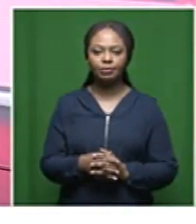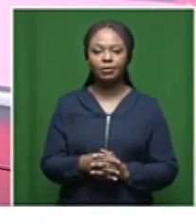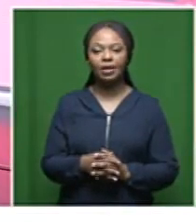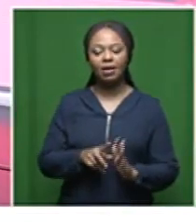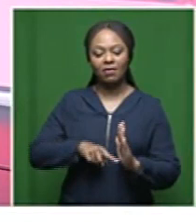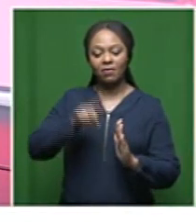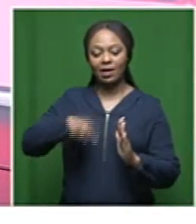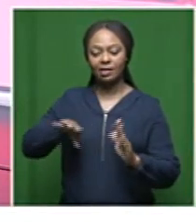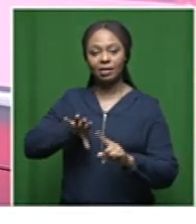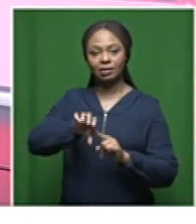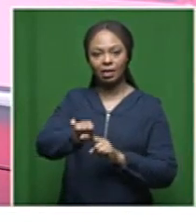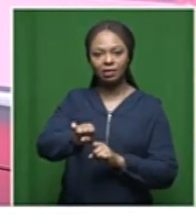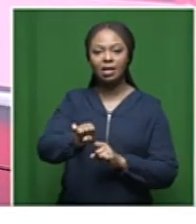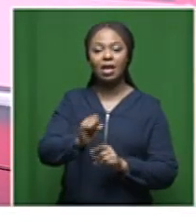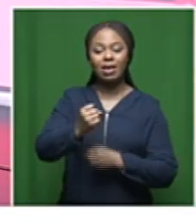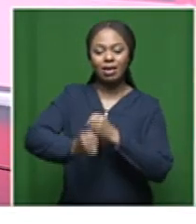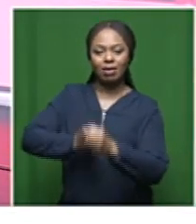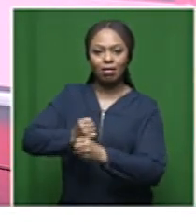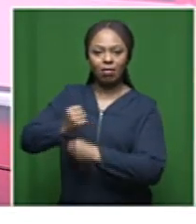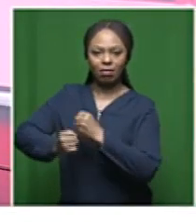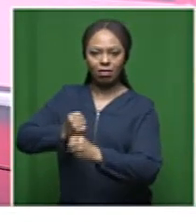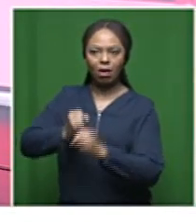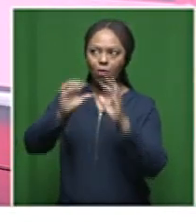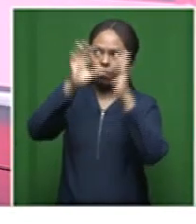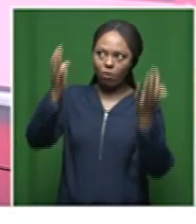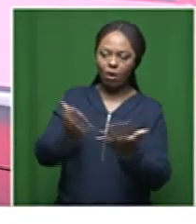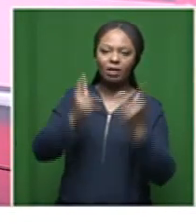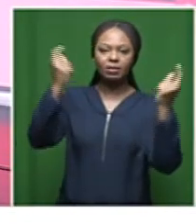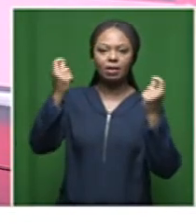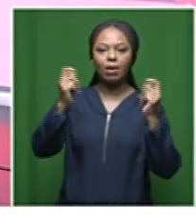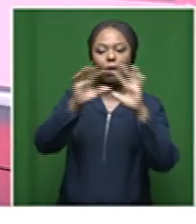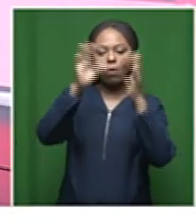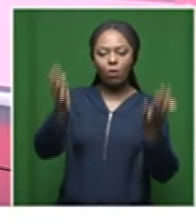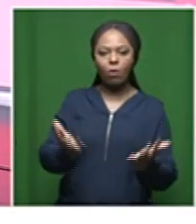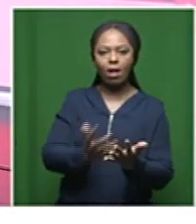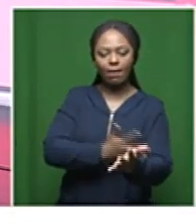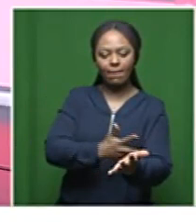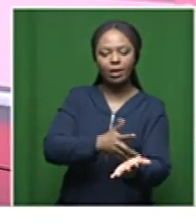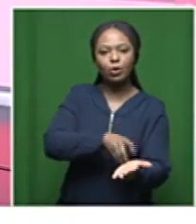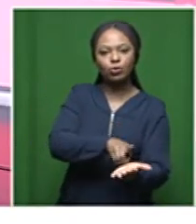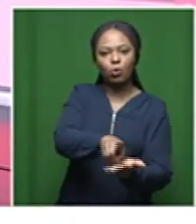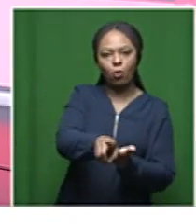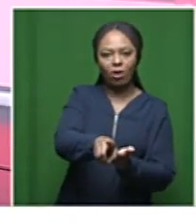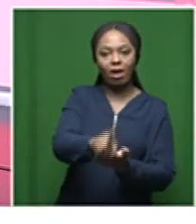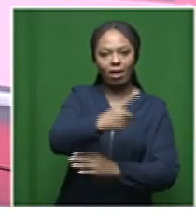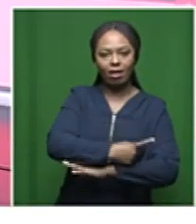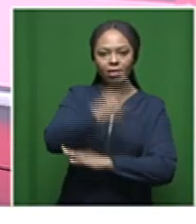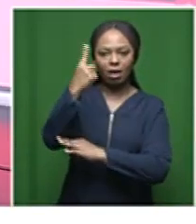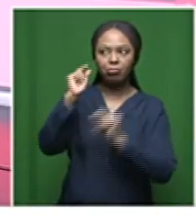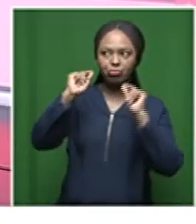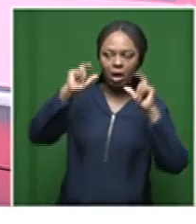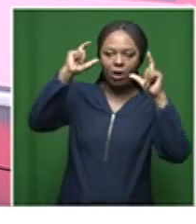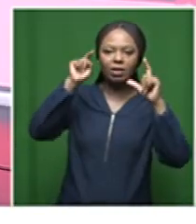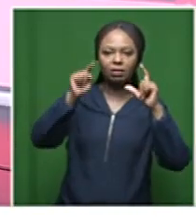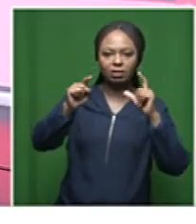Signs. Now, every year, organizations all around the globe celebrate World Blood Donor Day, an event that raises awareness about the importance of donating